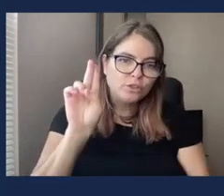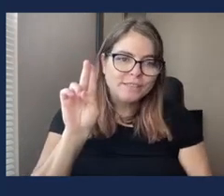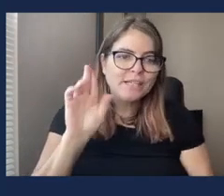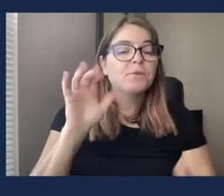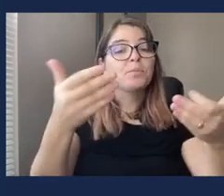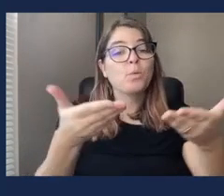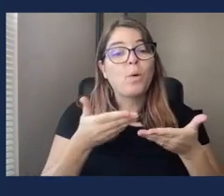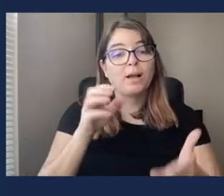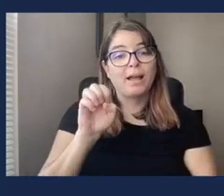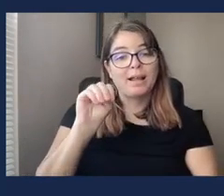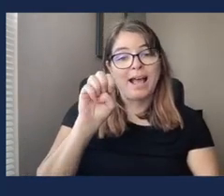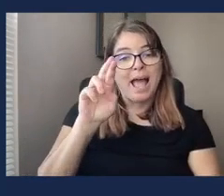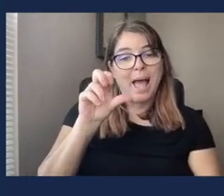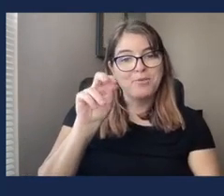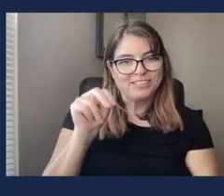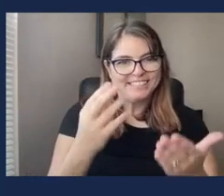Welcome, Emerson.